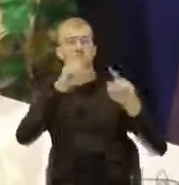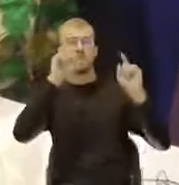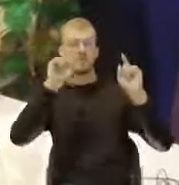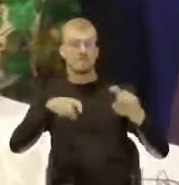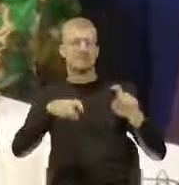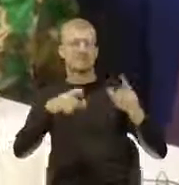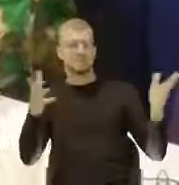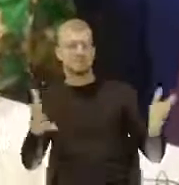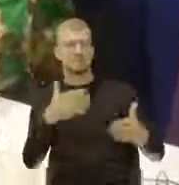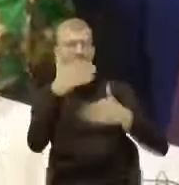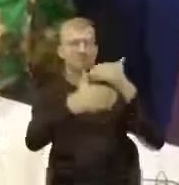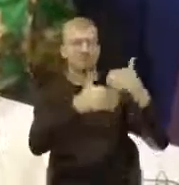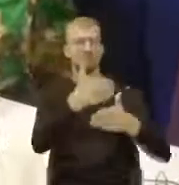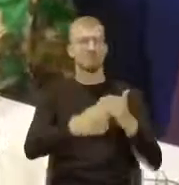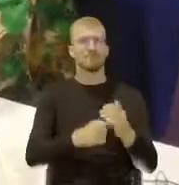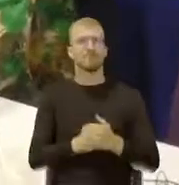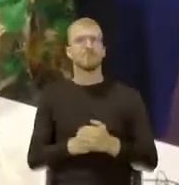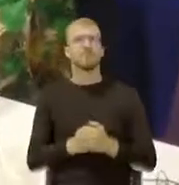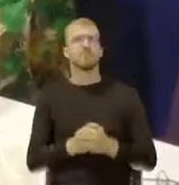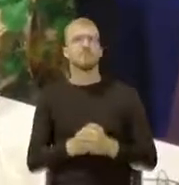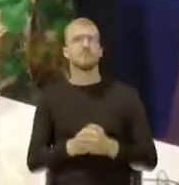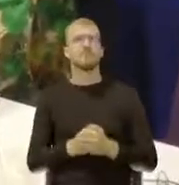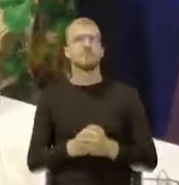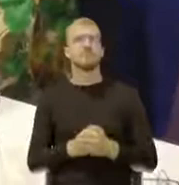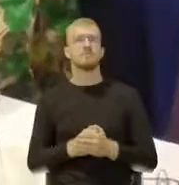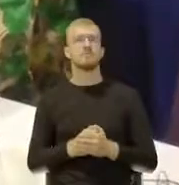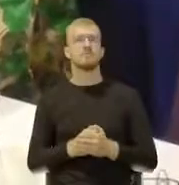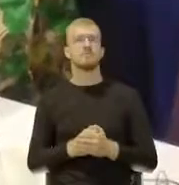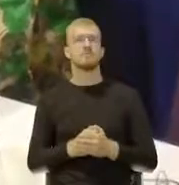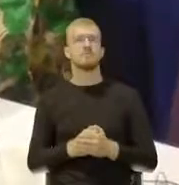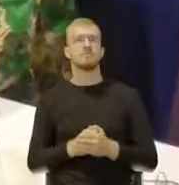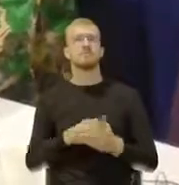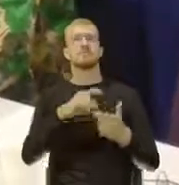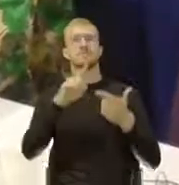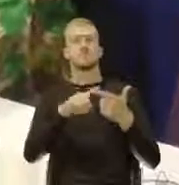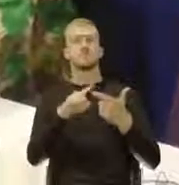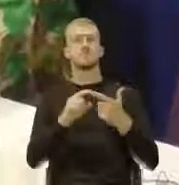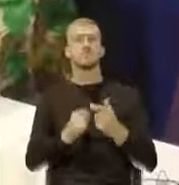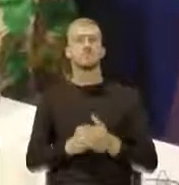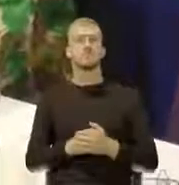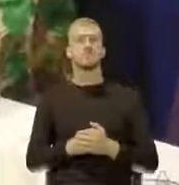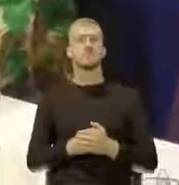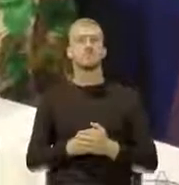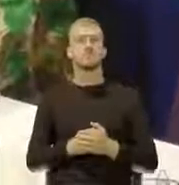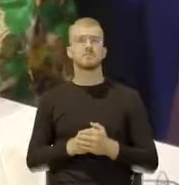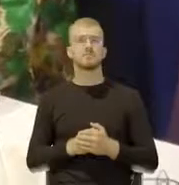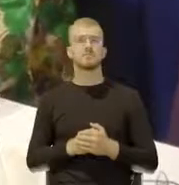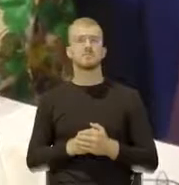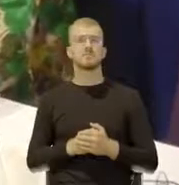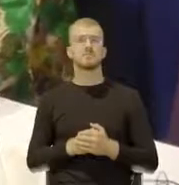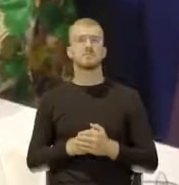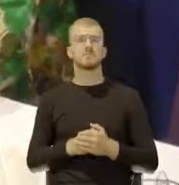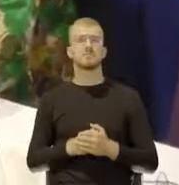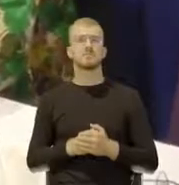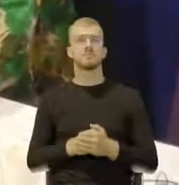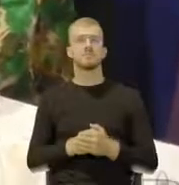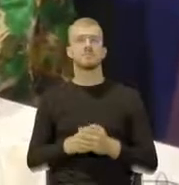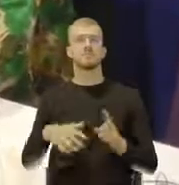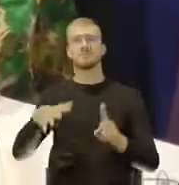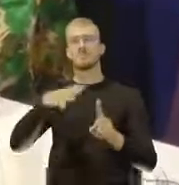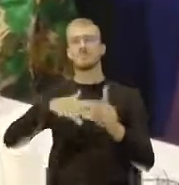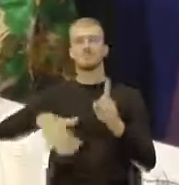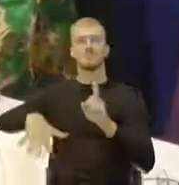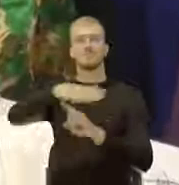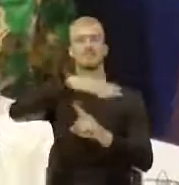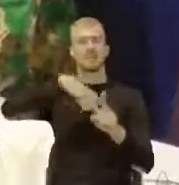Second, local governments address a wide range of issues. We heard from everything from water